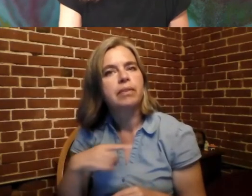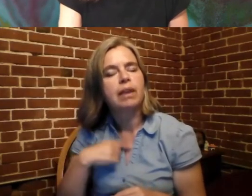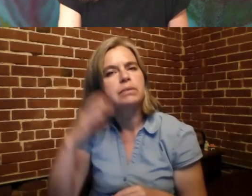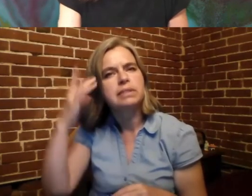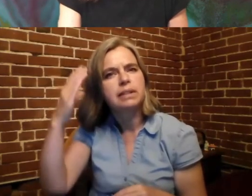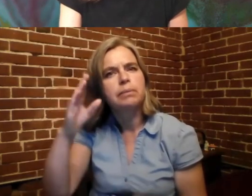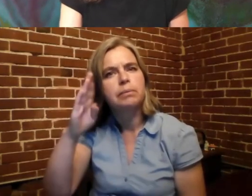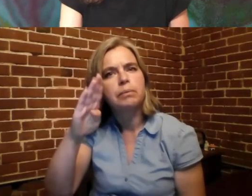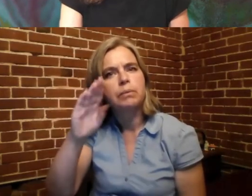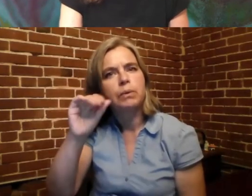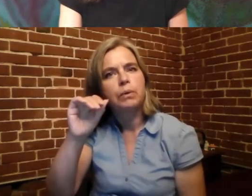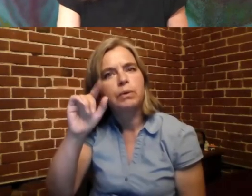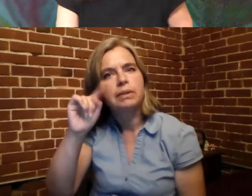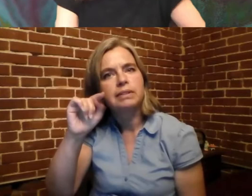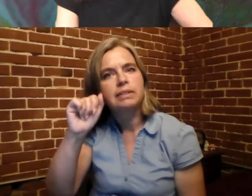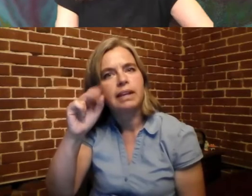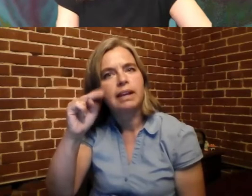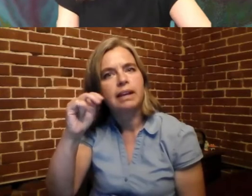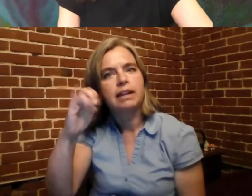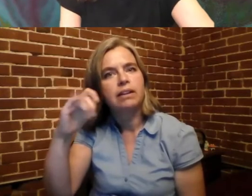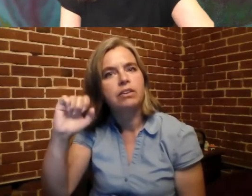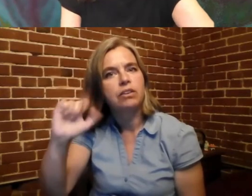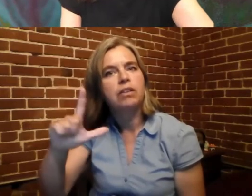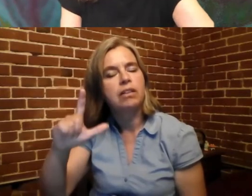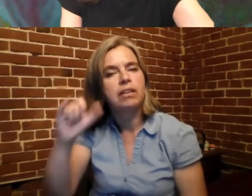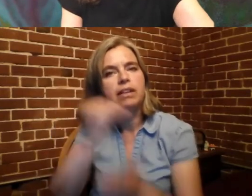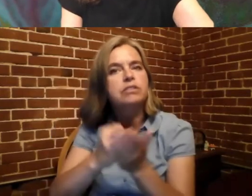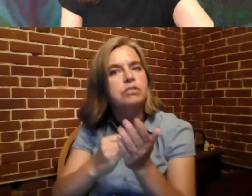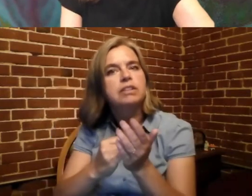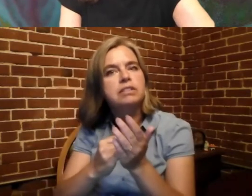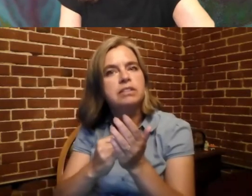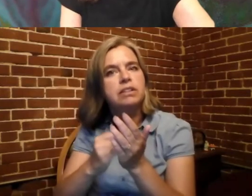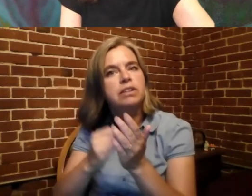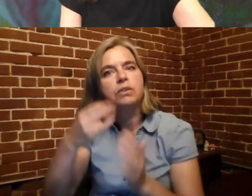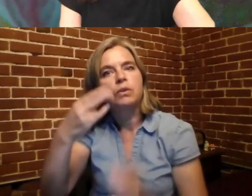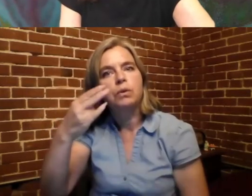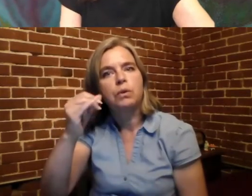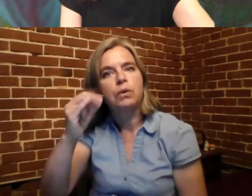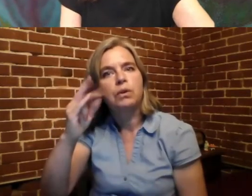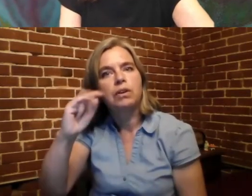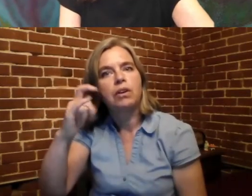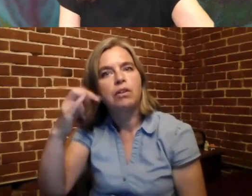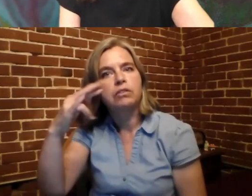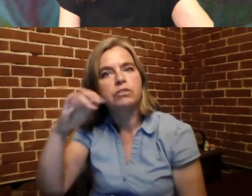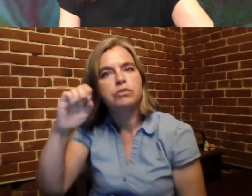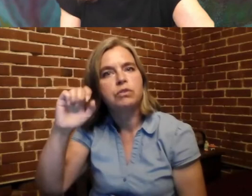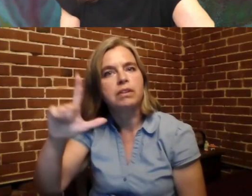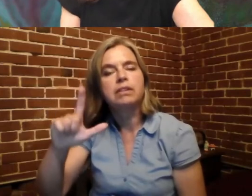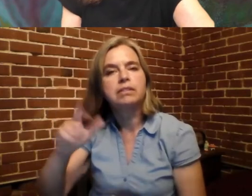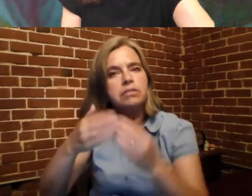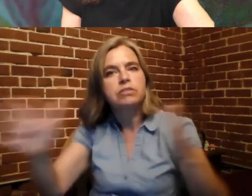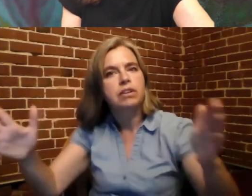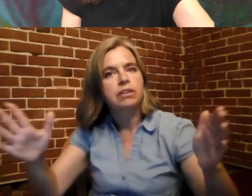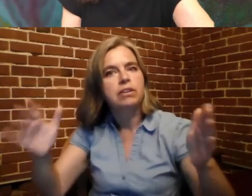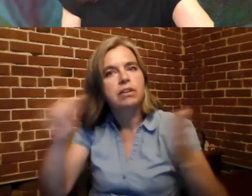botanicals, you know, illustration and just botanics, horticultural in general. You know, we artists and scientists have a